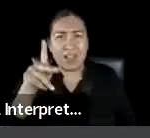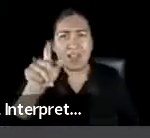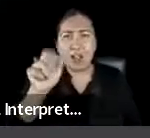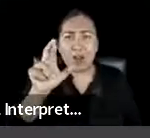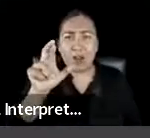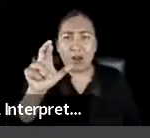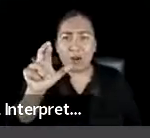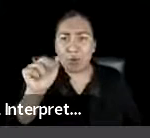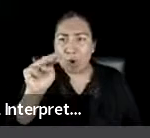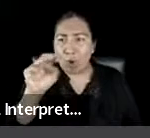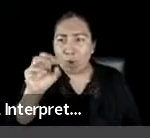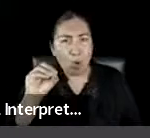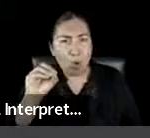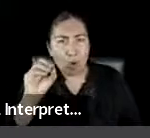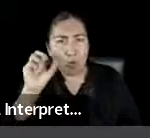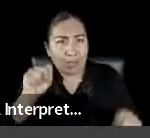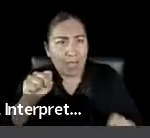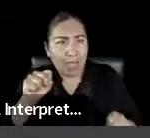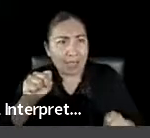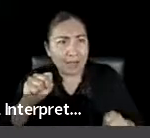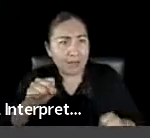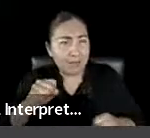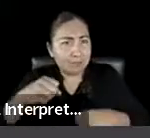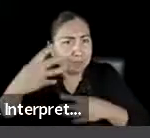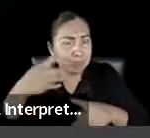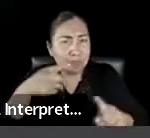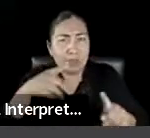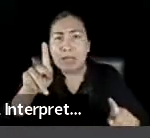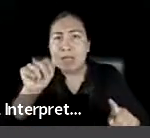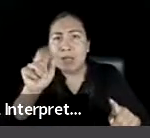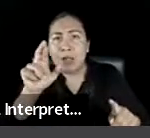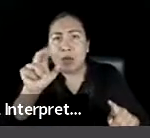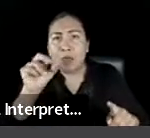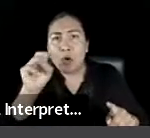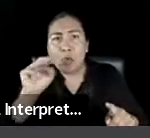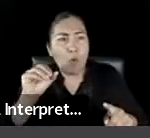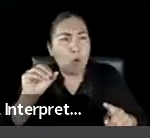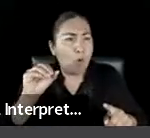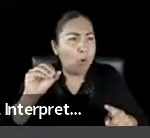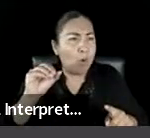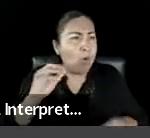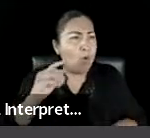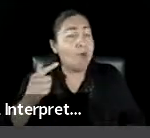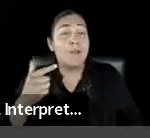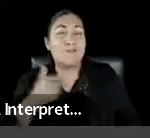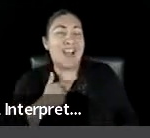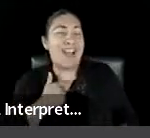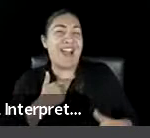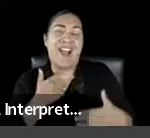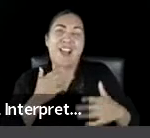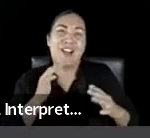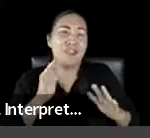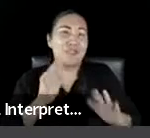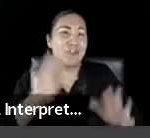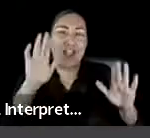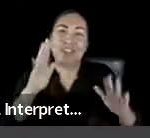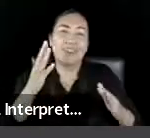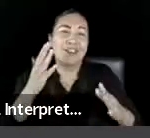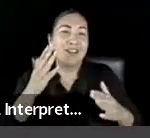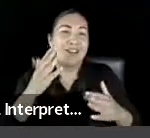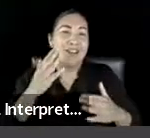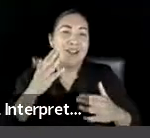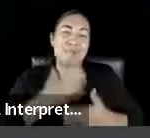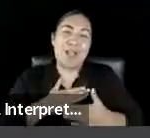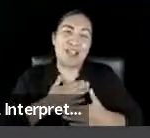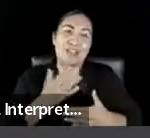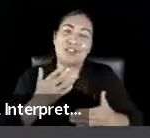back there. We can get him up. Nope, that's Adriana. We're going to get Karamo on screen here. So it is my great pleasure to present the even more